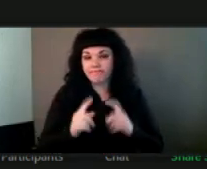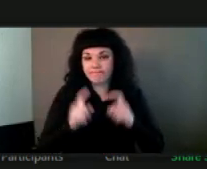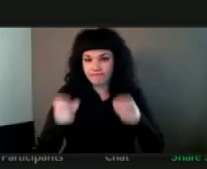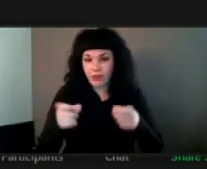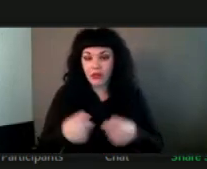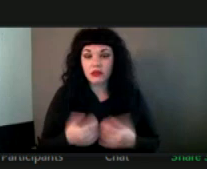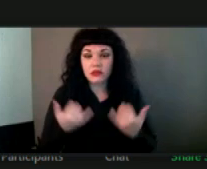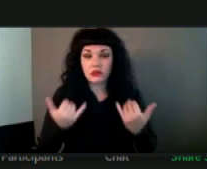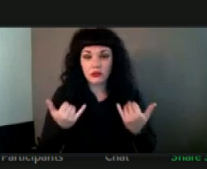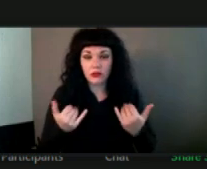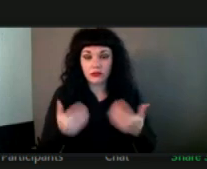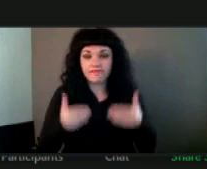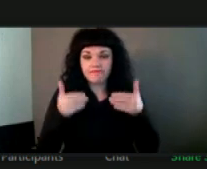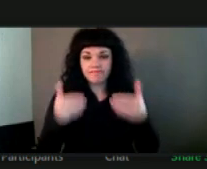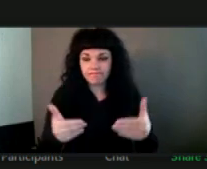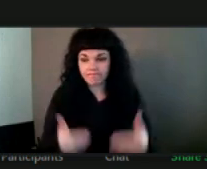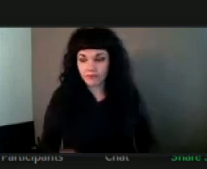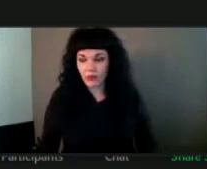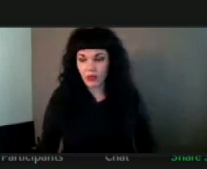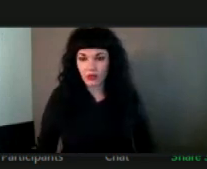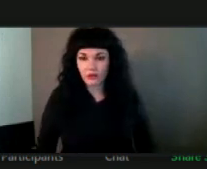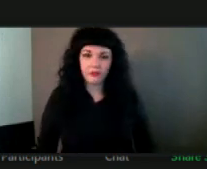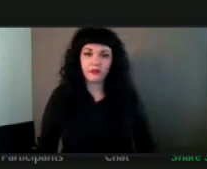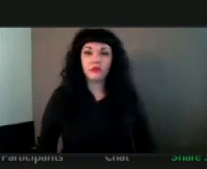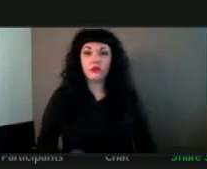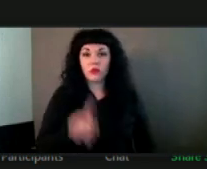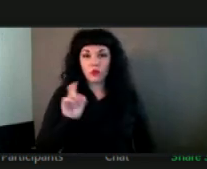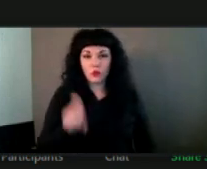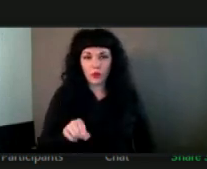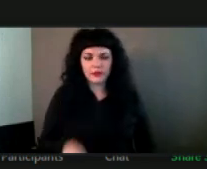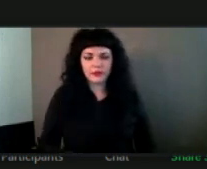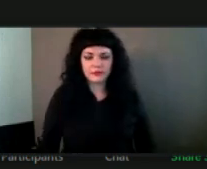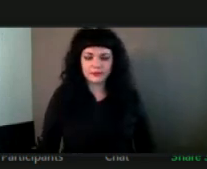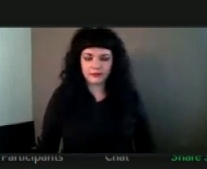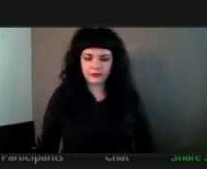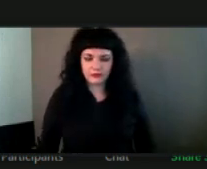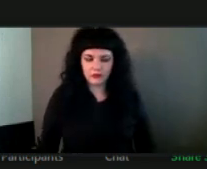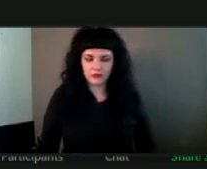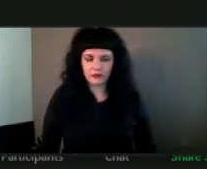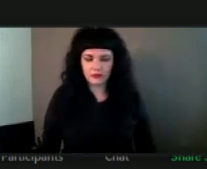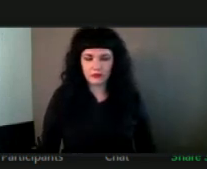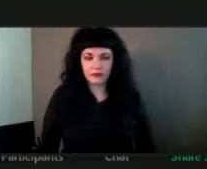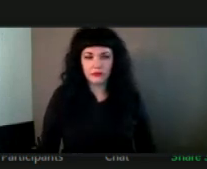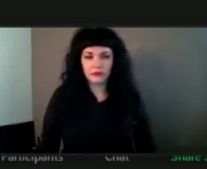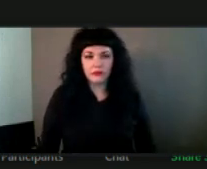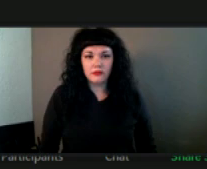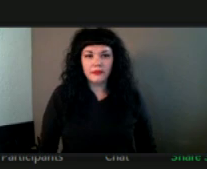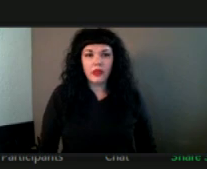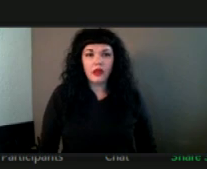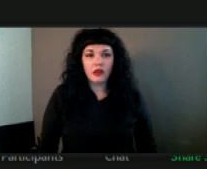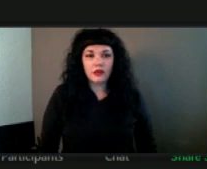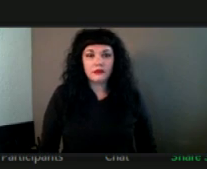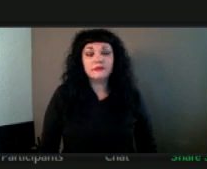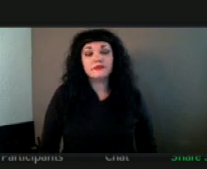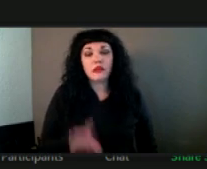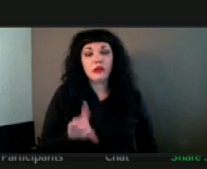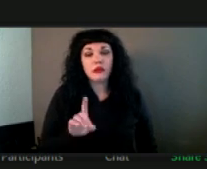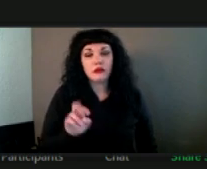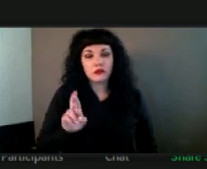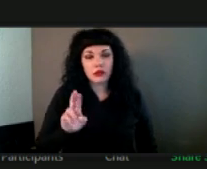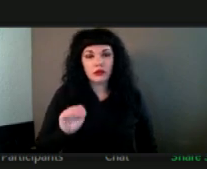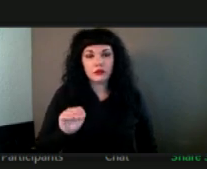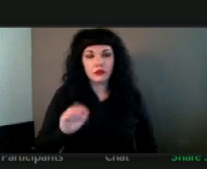So what is your recommendation, Dr. McGrath, for parents and